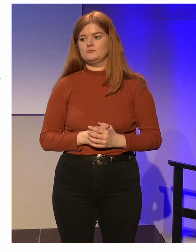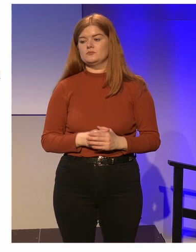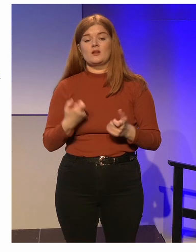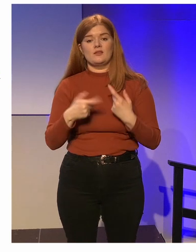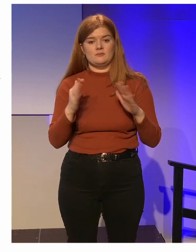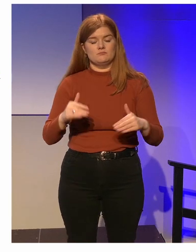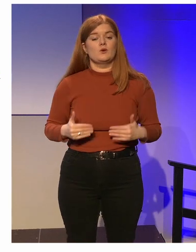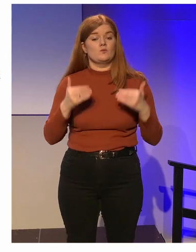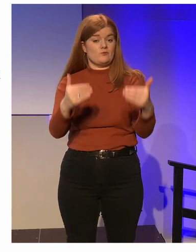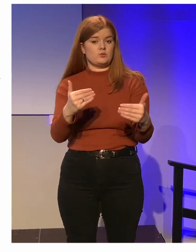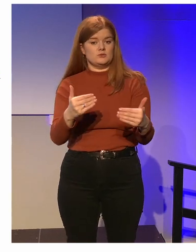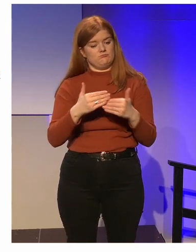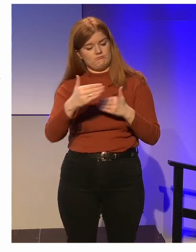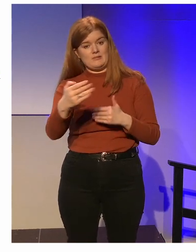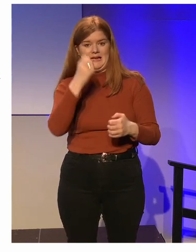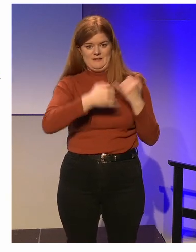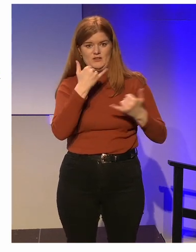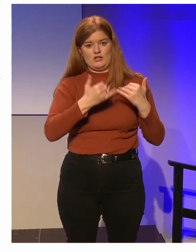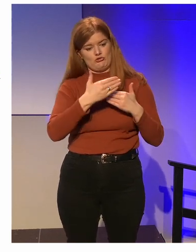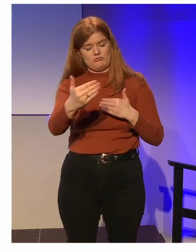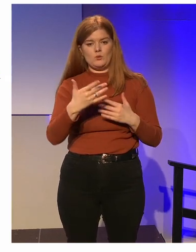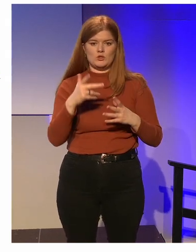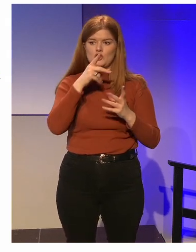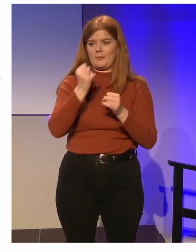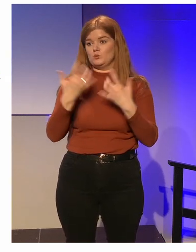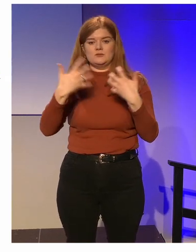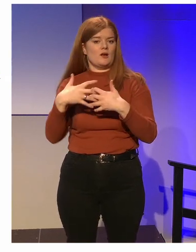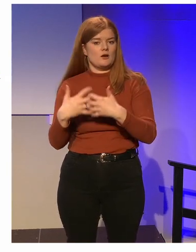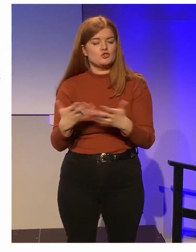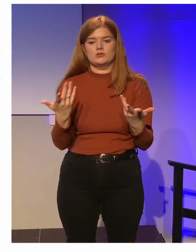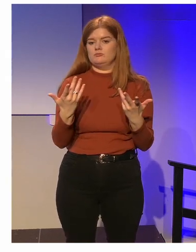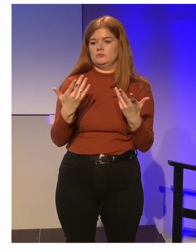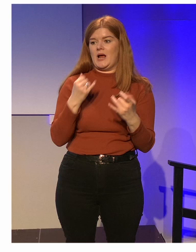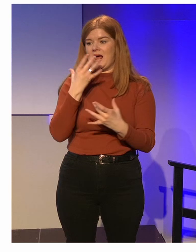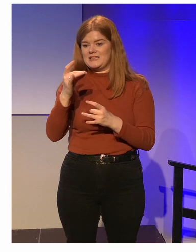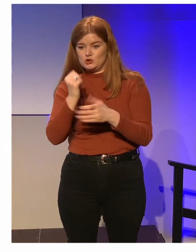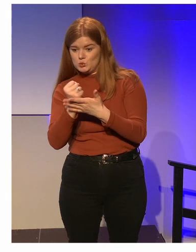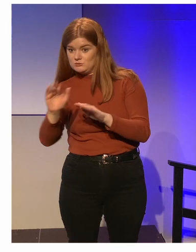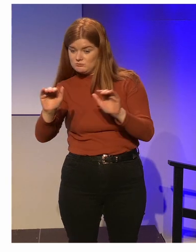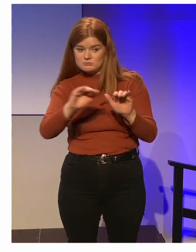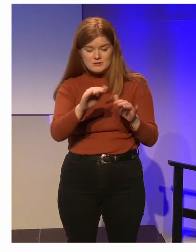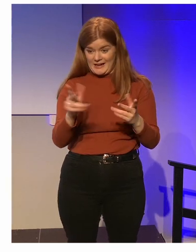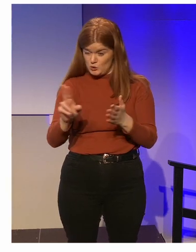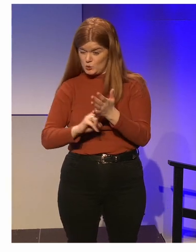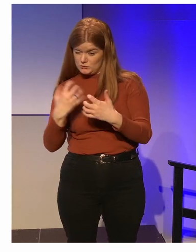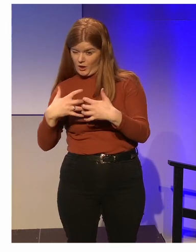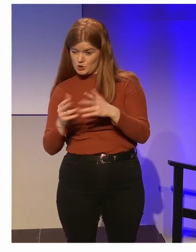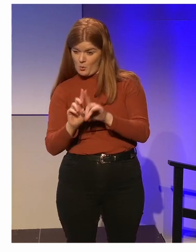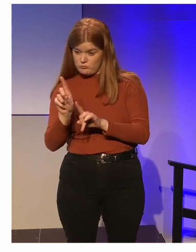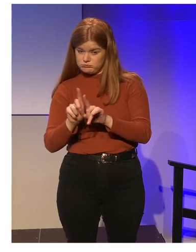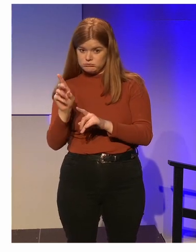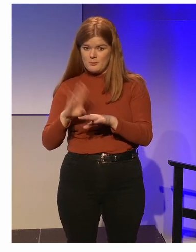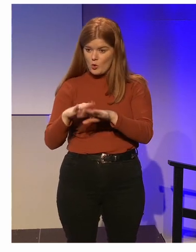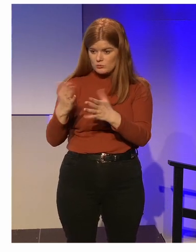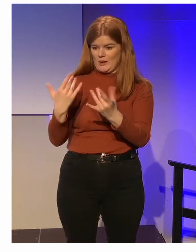Going forward, then at the end of that year as well, talking of technology, and we're asking students to use technology more